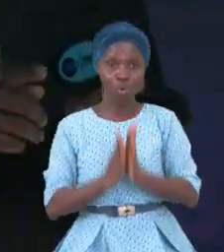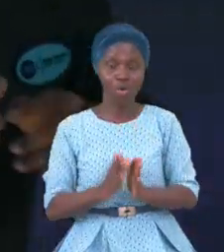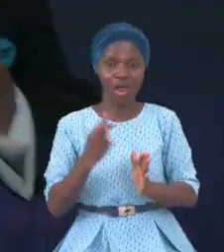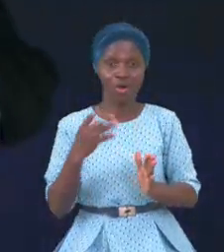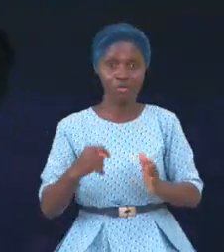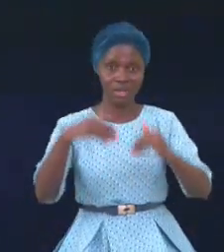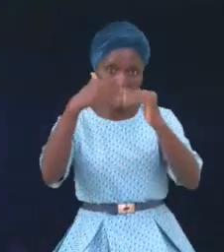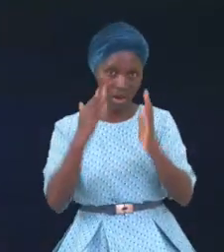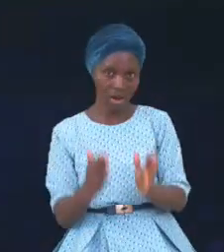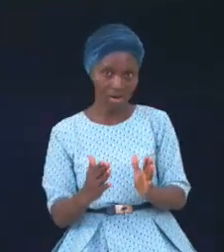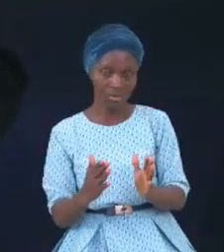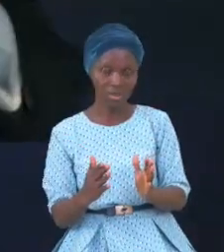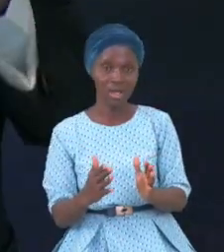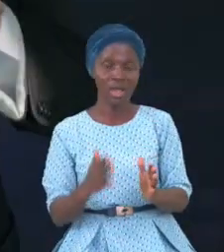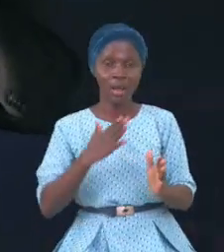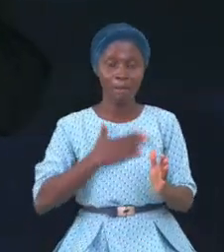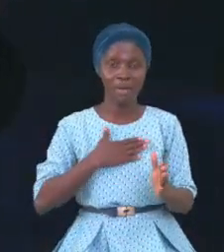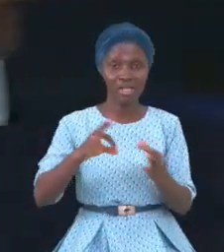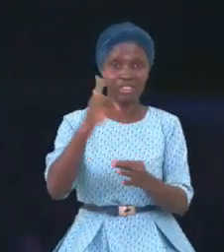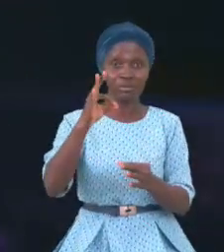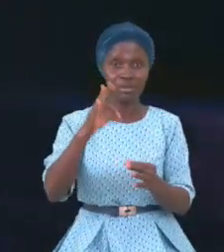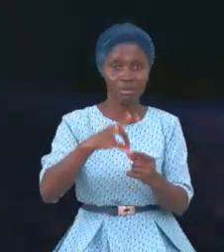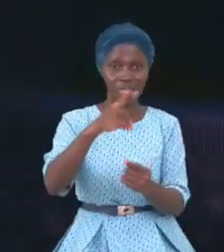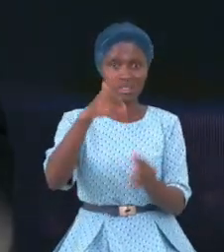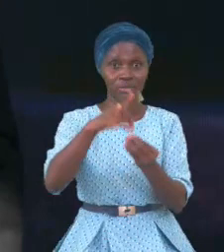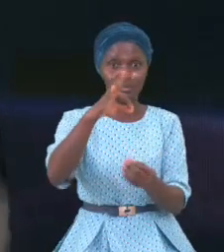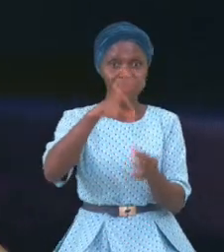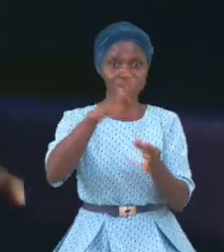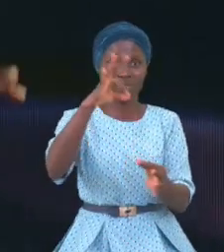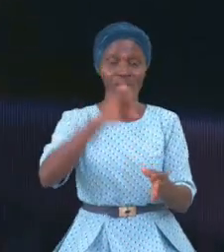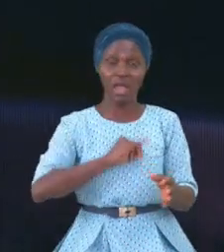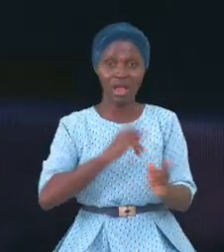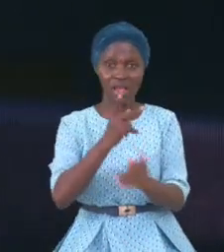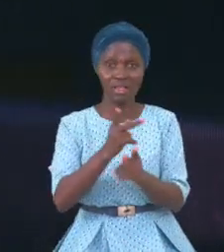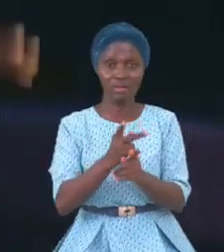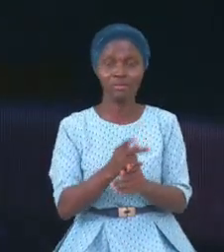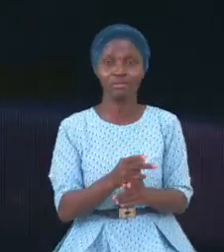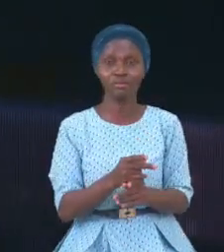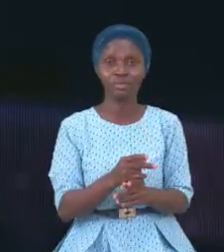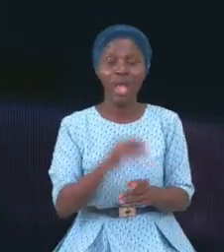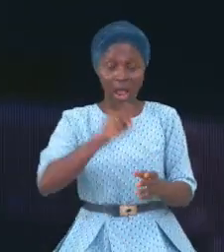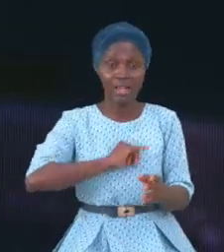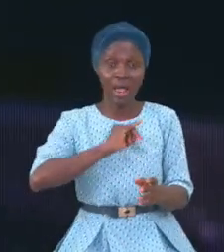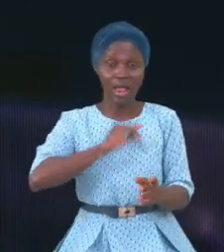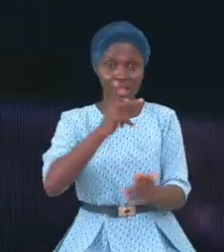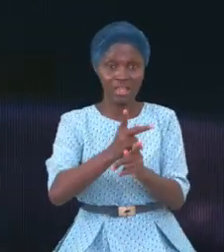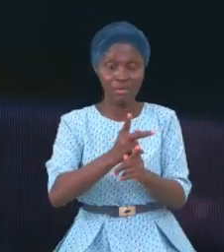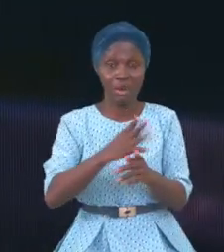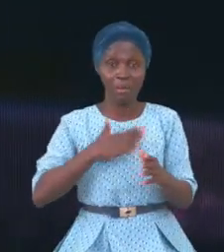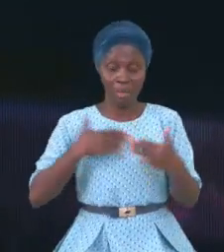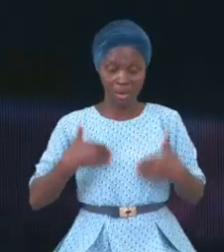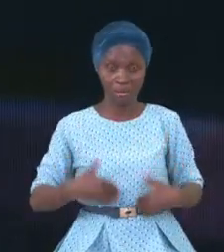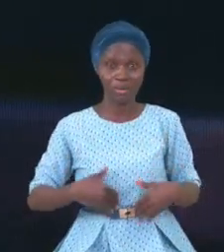my spirit, I keep under my body, and I bring it to